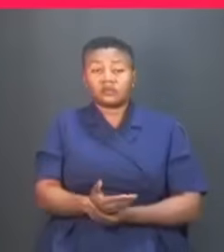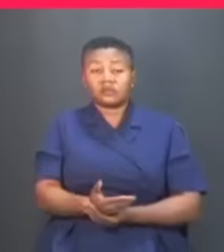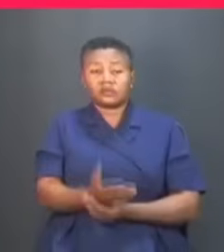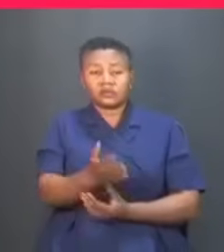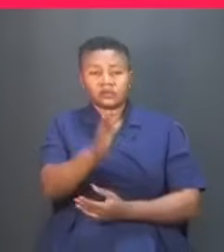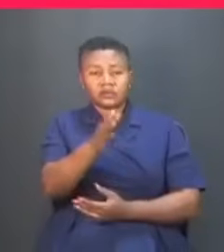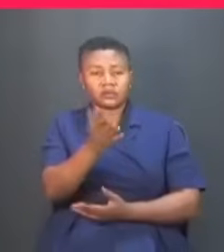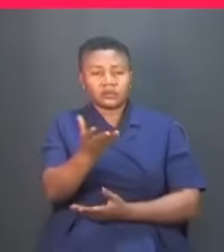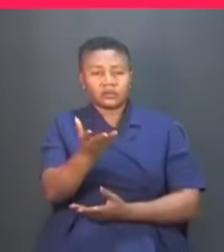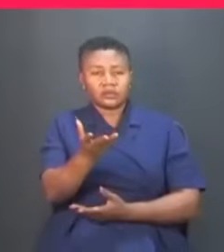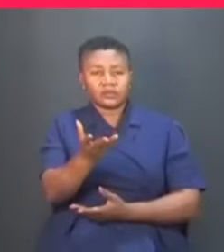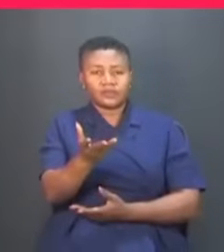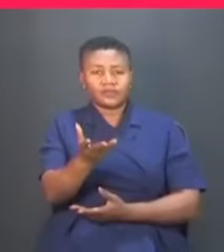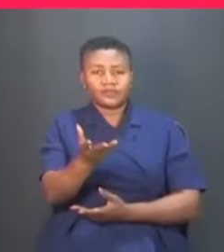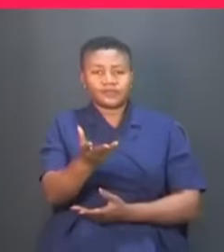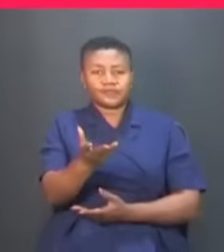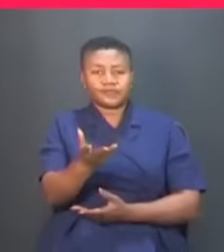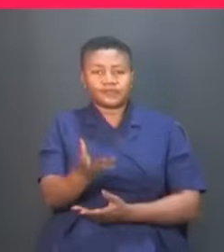yes.